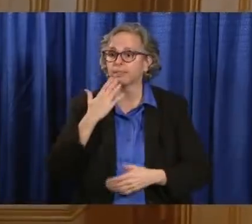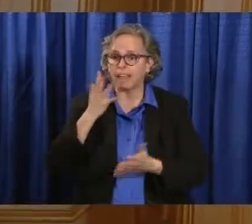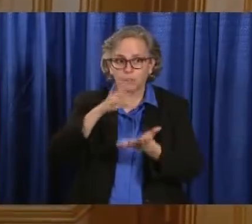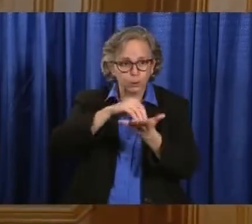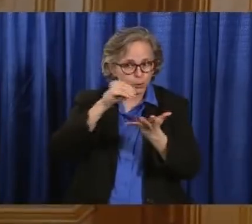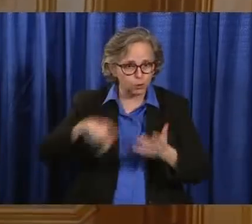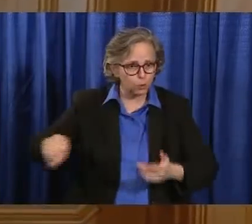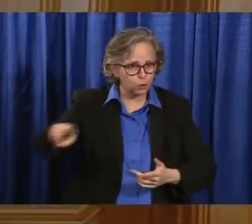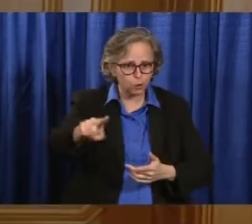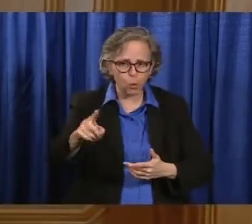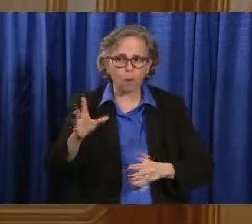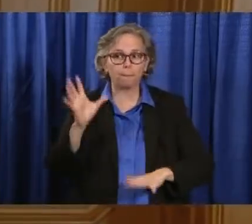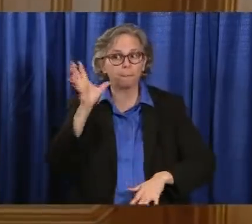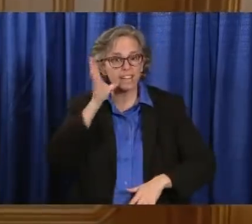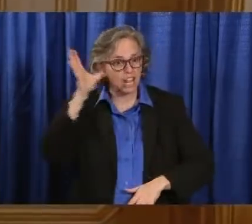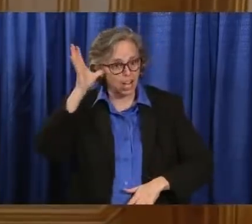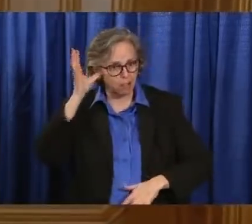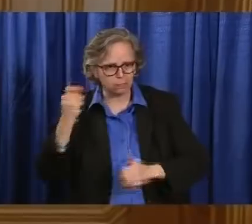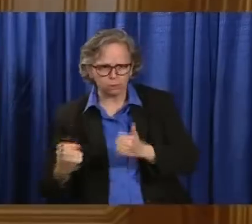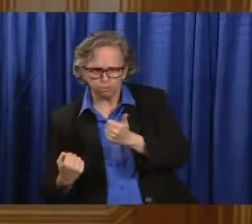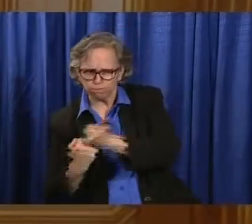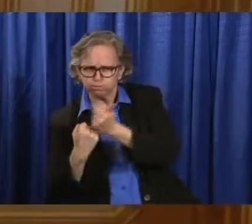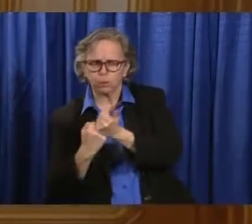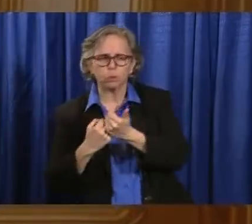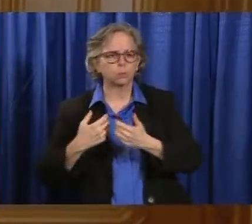we will get through this.